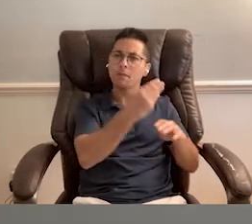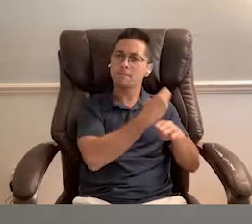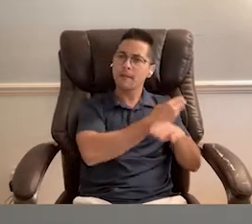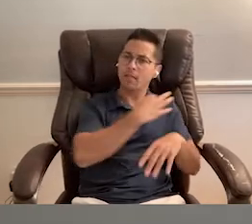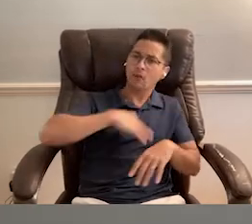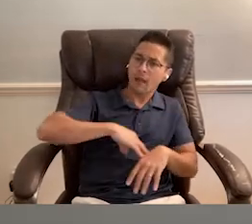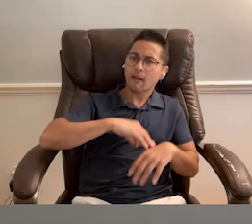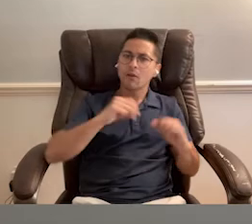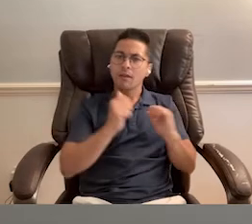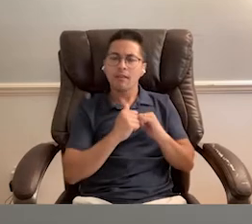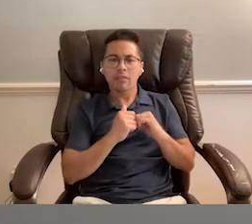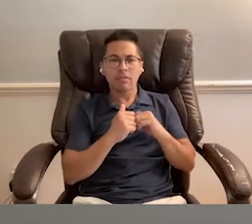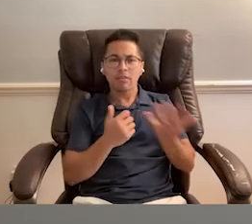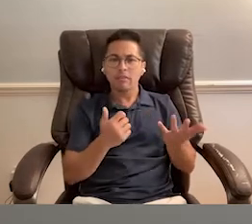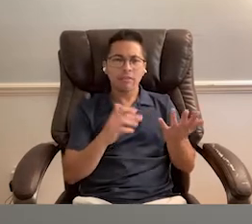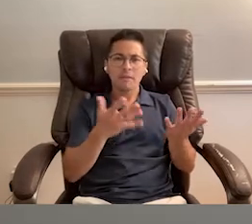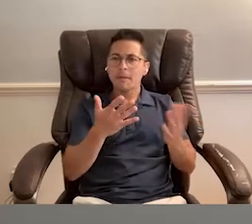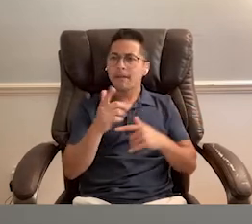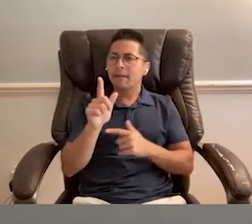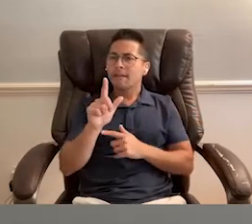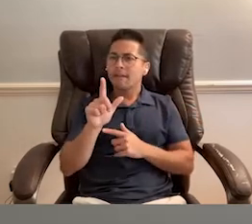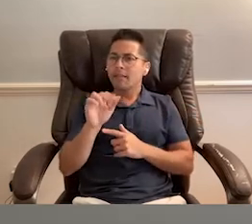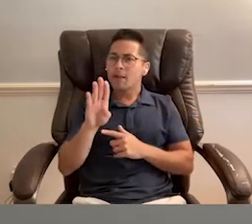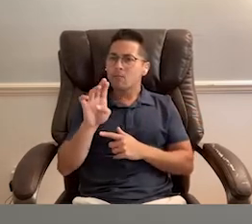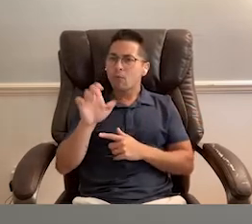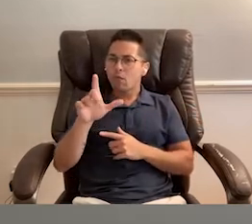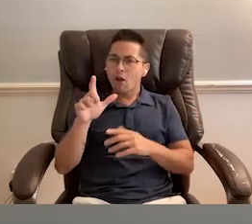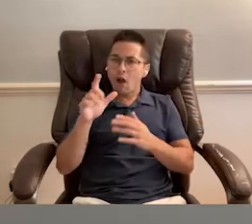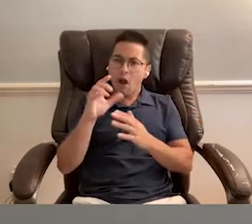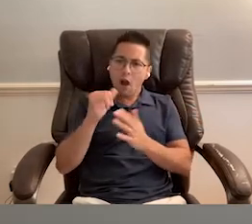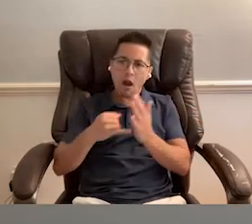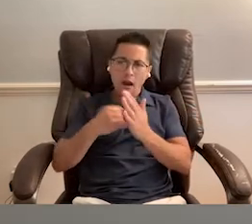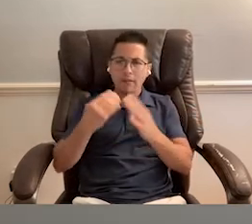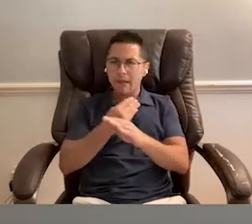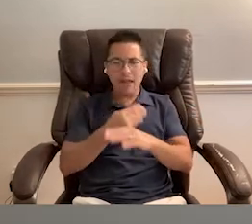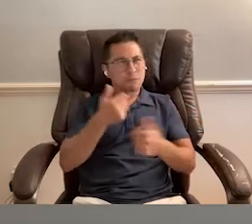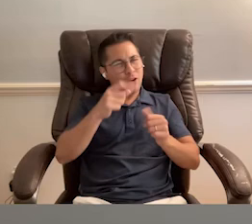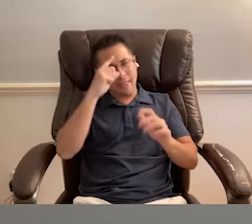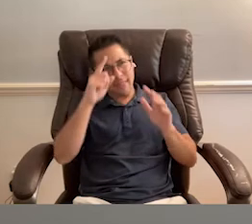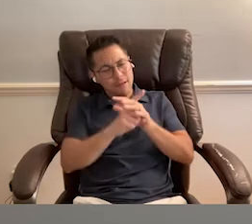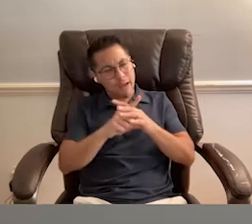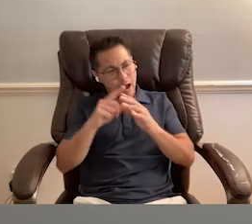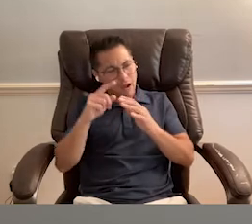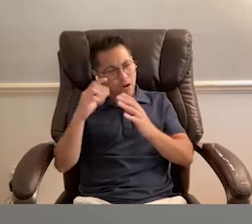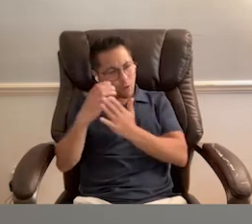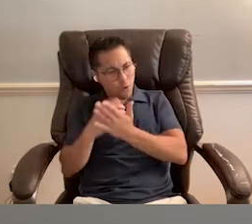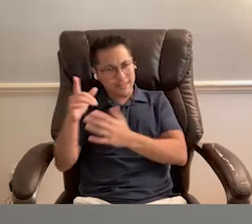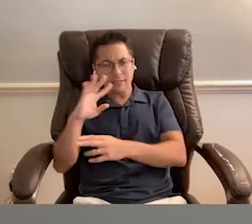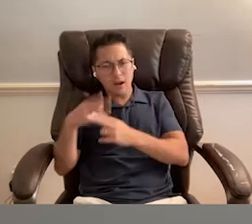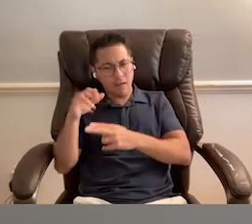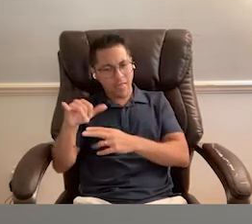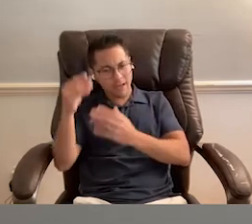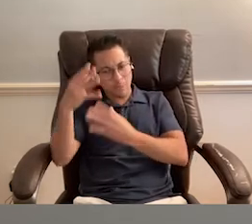credit with maybe liberal arts math. I'm trying to think of a course off the top of my head, and I can't, where they would cover that information,